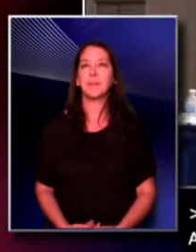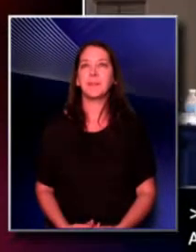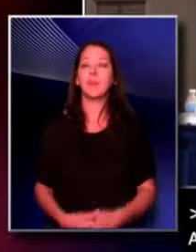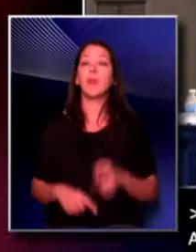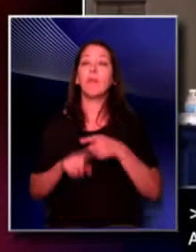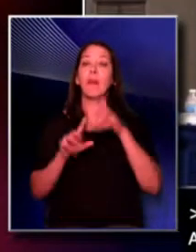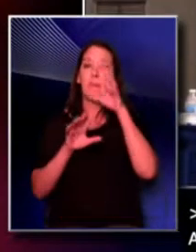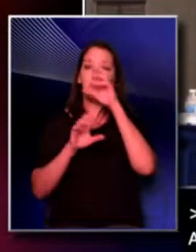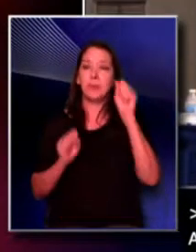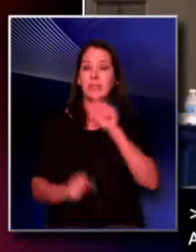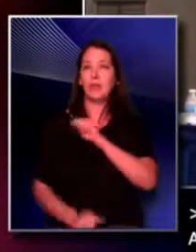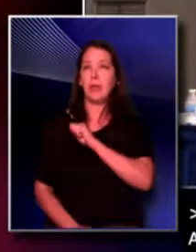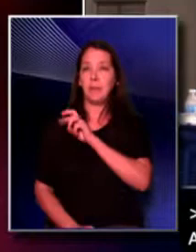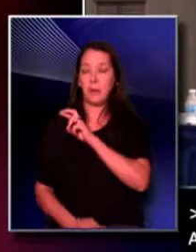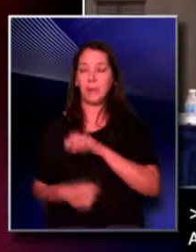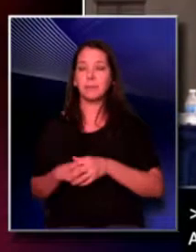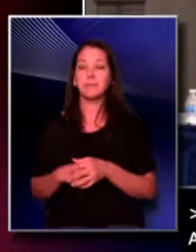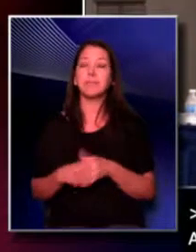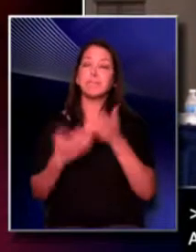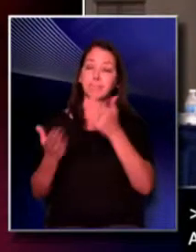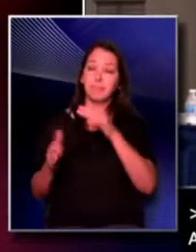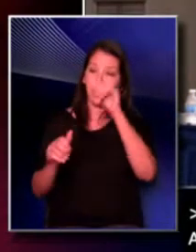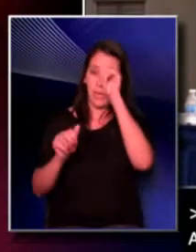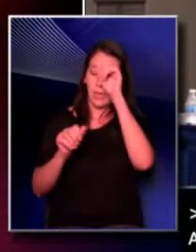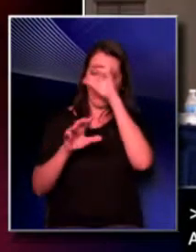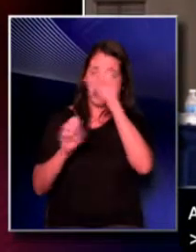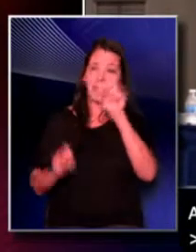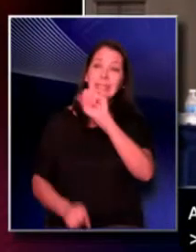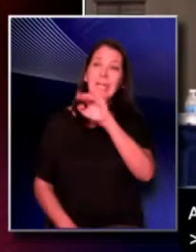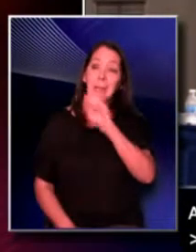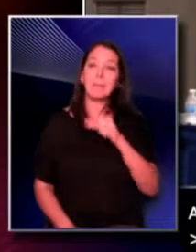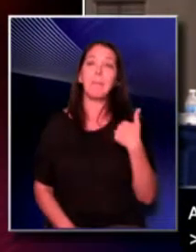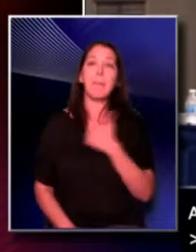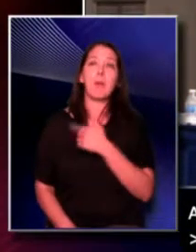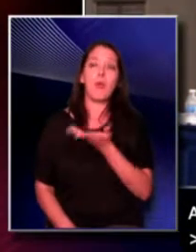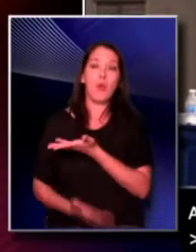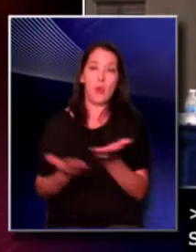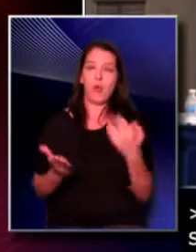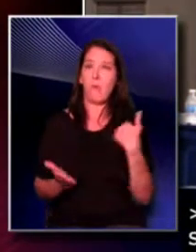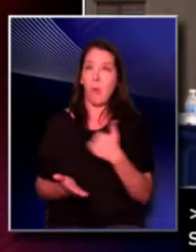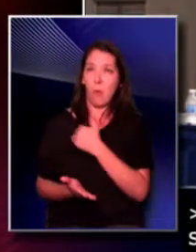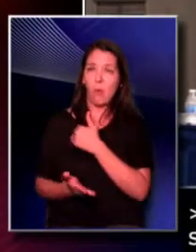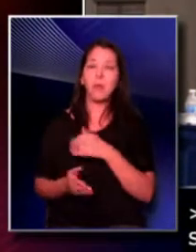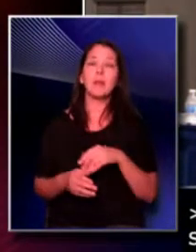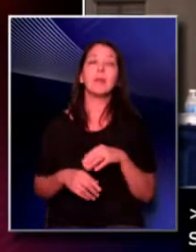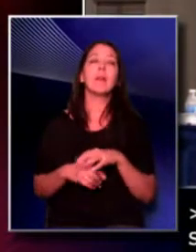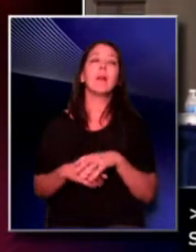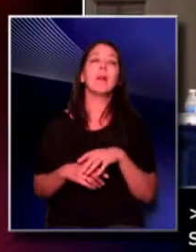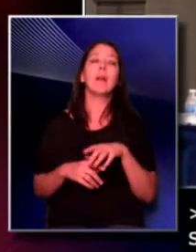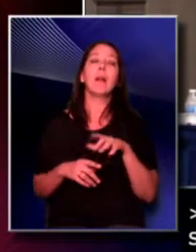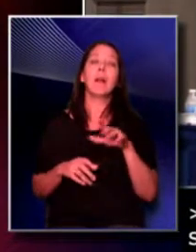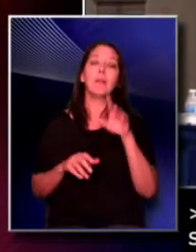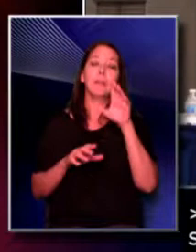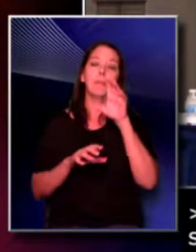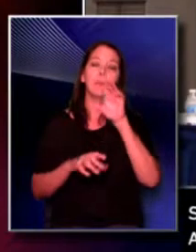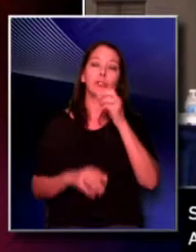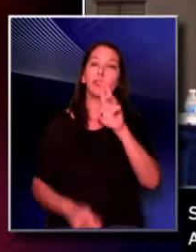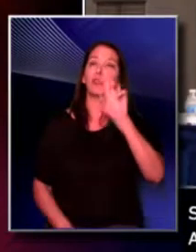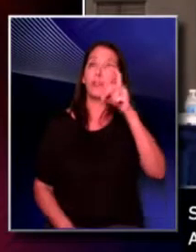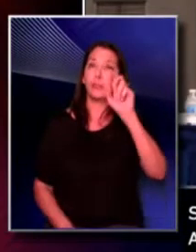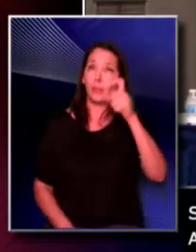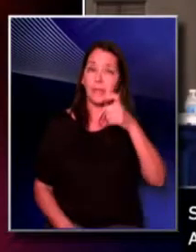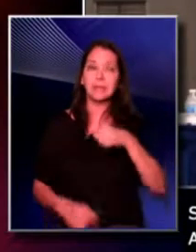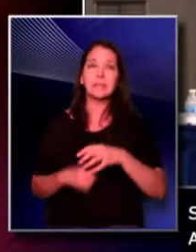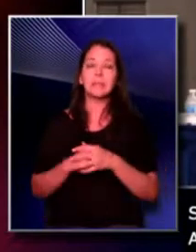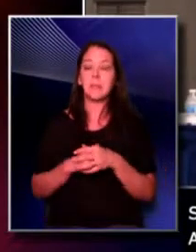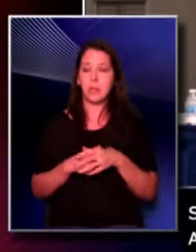President Sims, members of the board, and Assistant Superintendent Rex. I'm happy to inform you